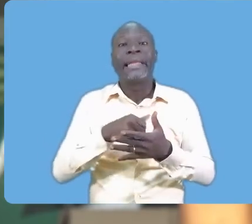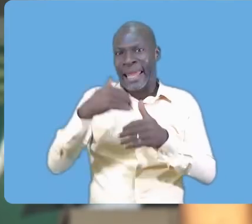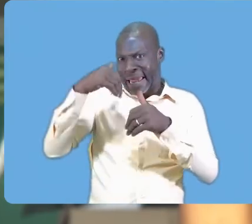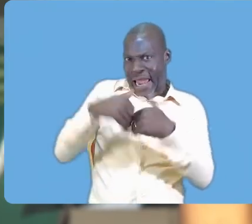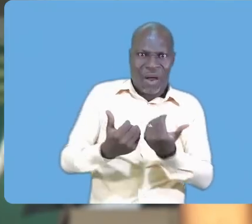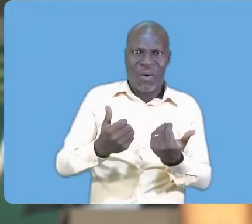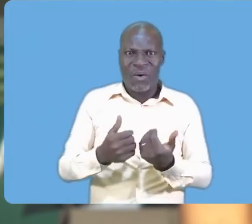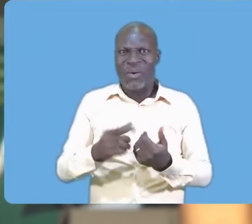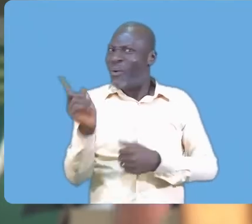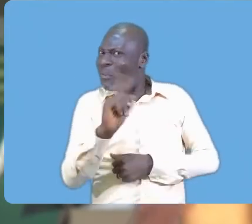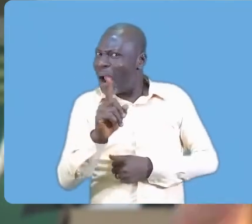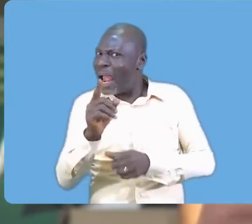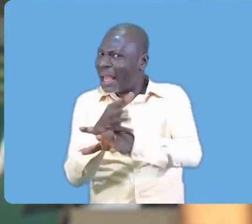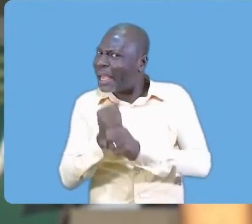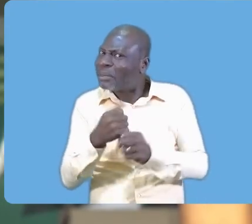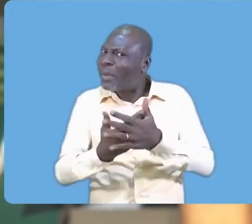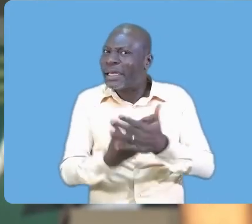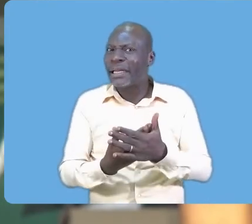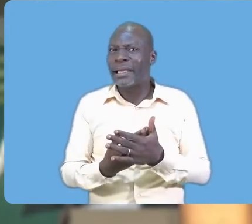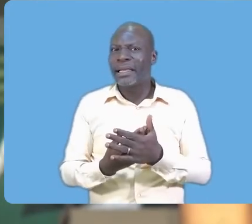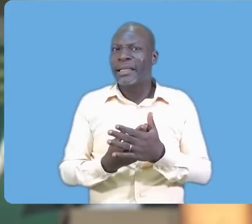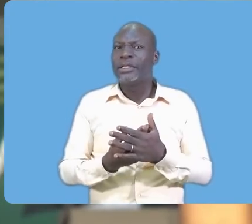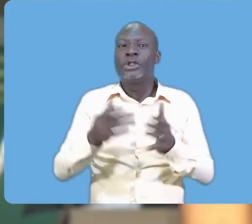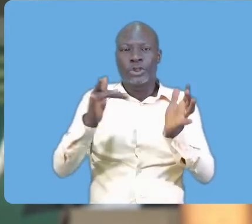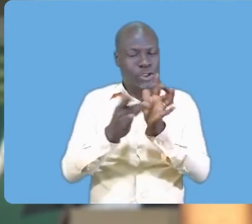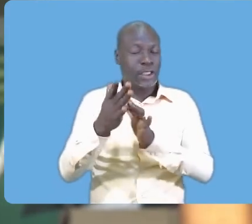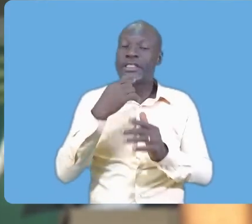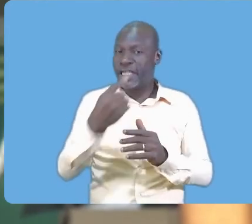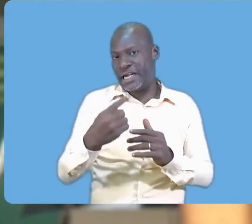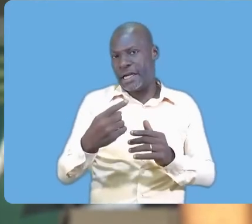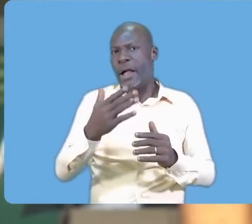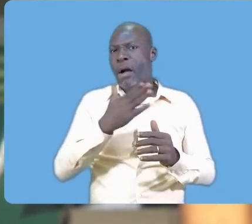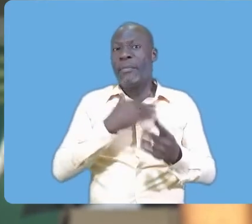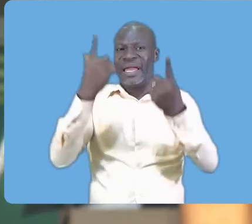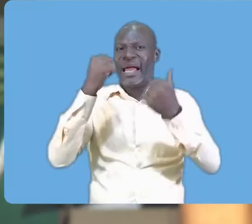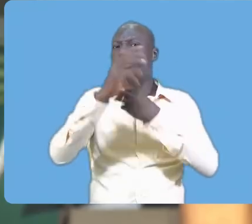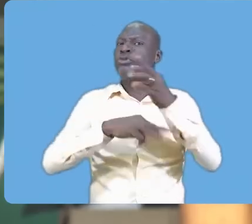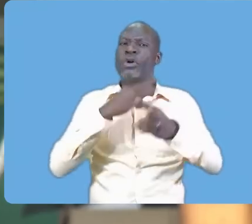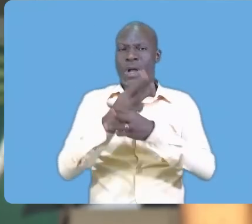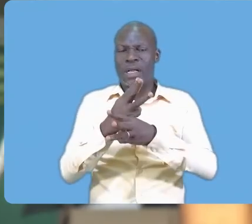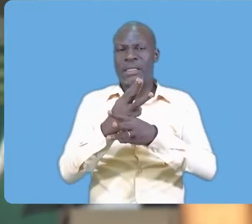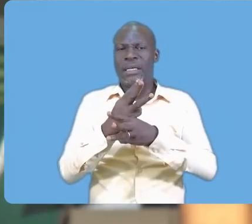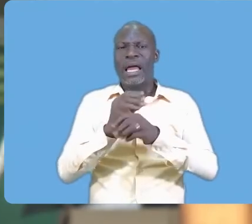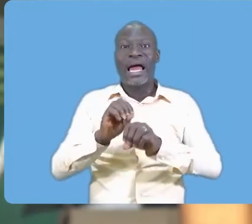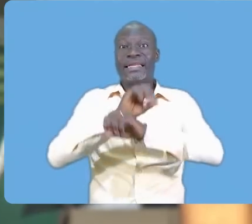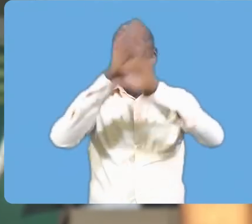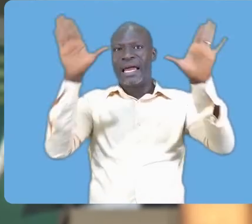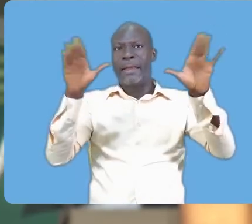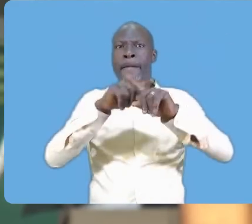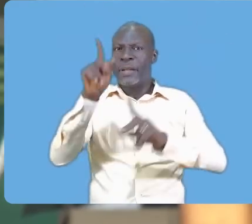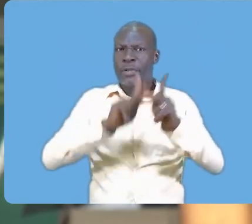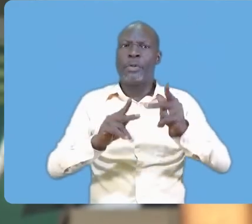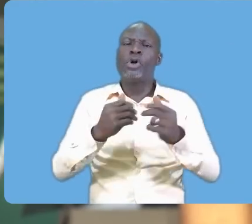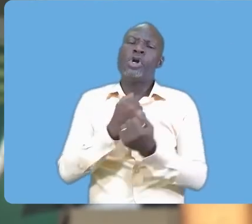awrade yesu se ma ba wiase se ewiase han nanso enipa do esum eche han